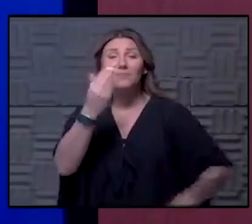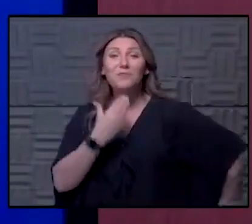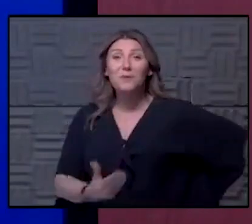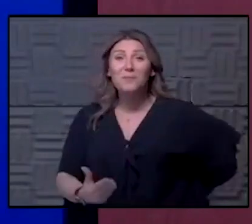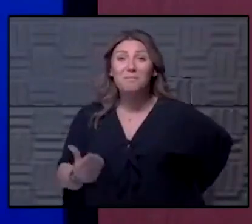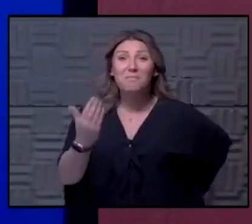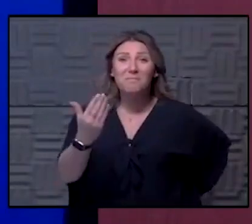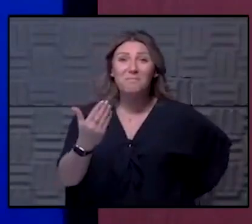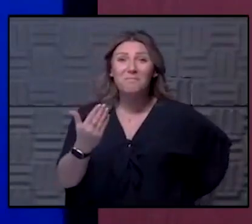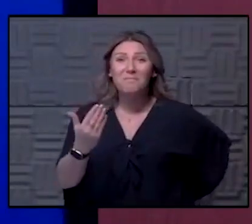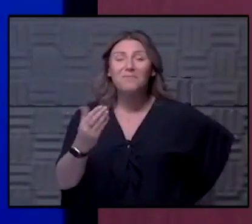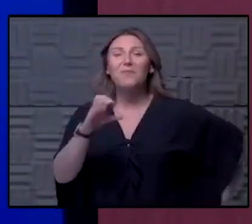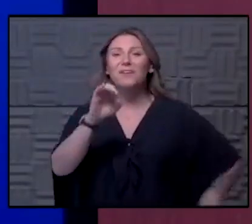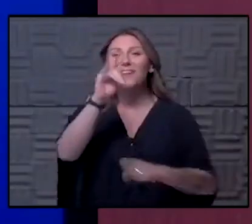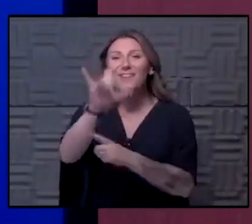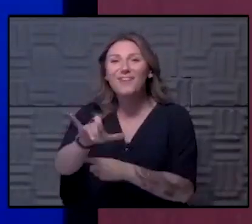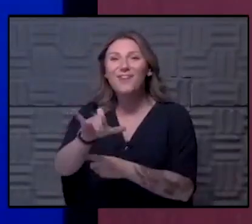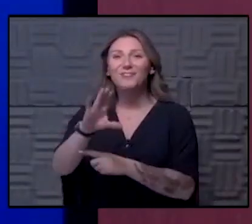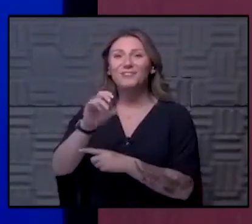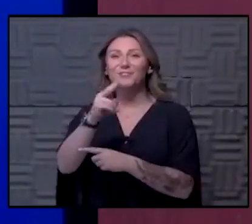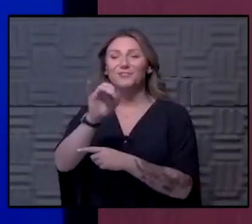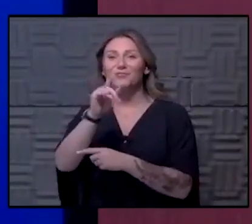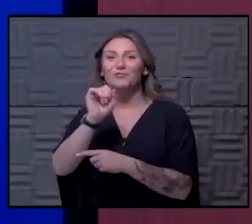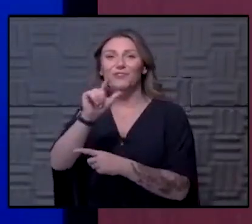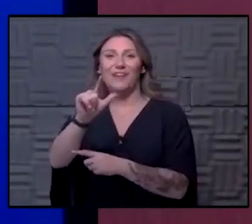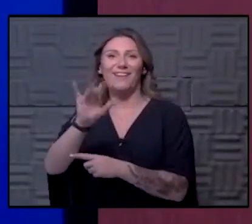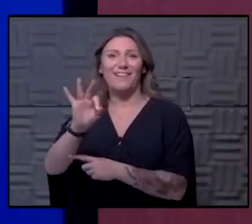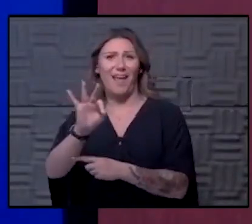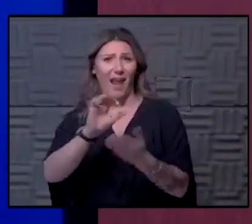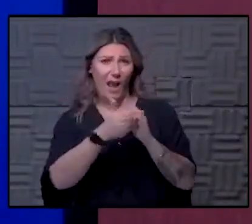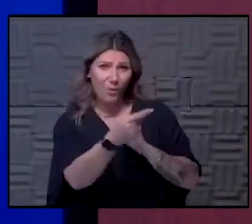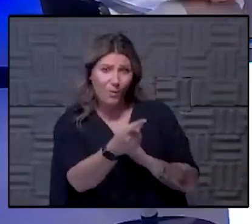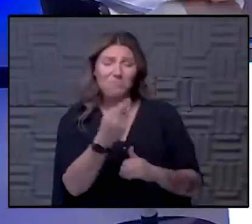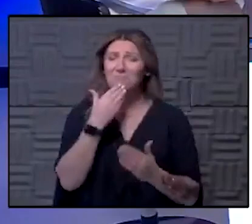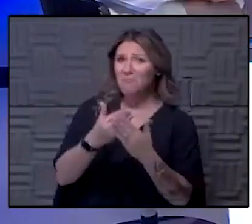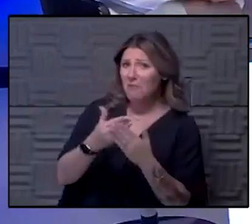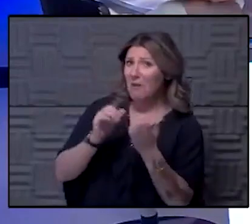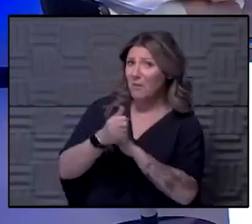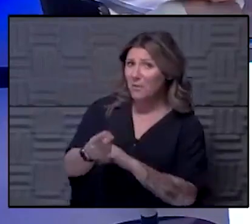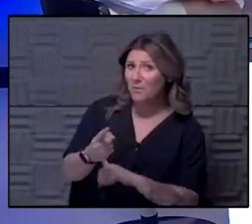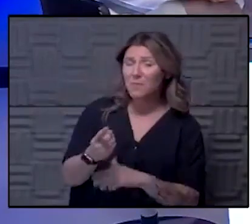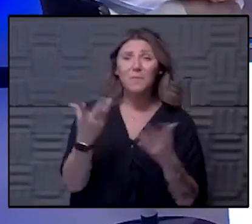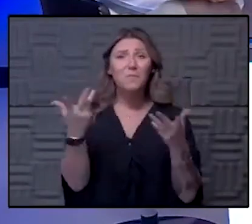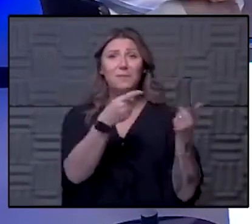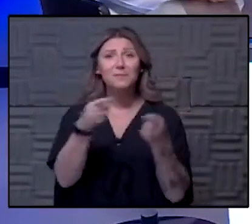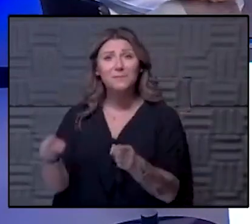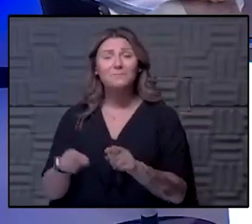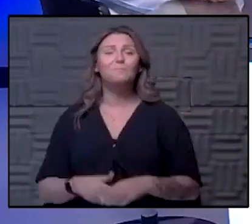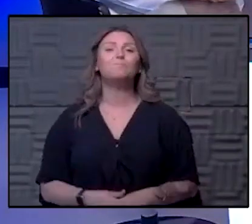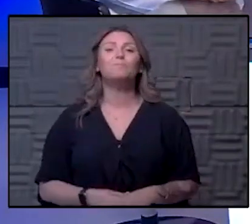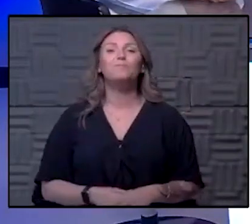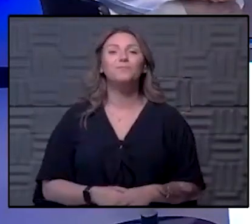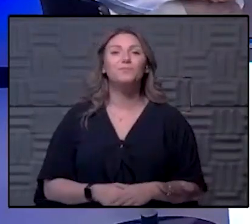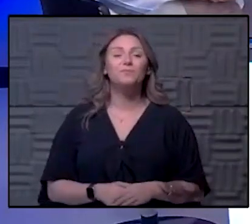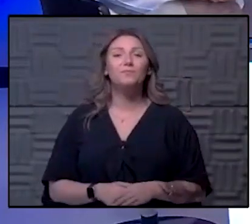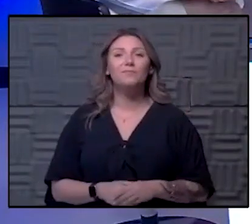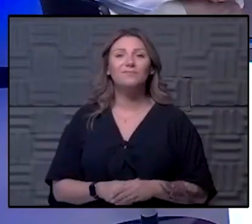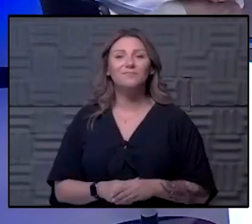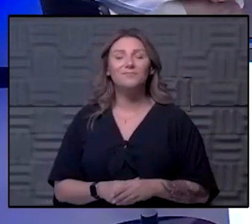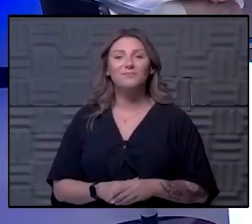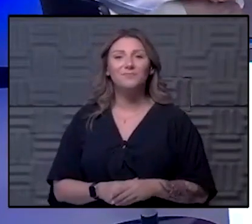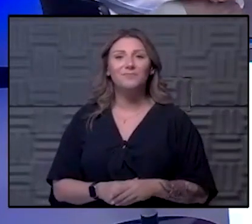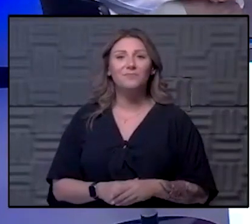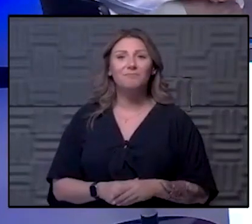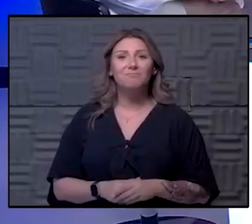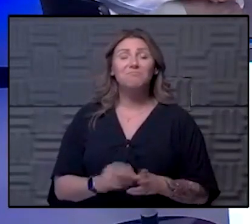morning, Cody Holyunk with Channel 9. Hey, Cody, how are you? Hey, I'm doing all right. How are you? Good. What's going on? Well,